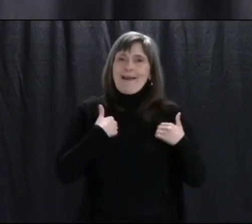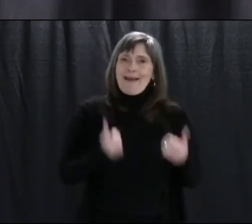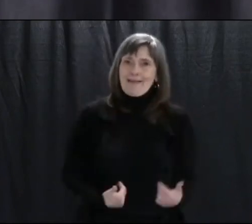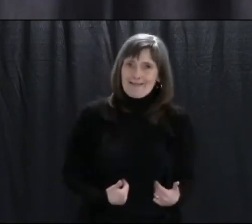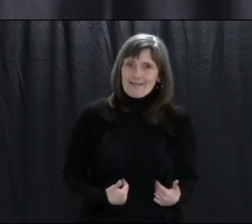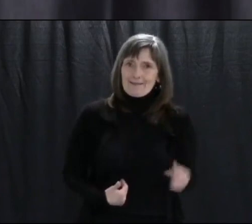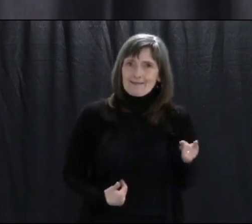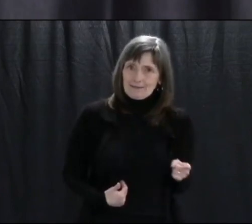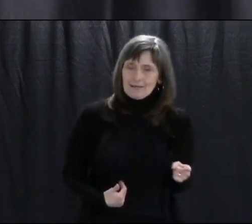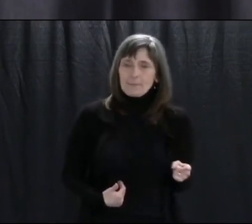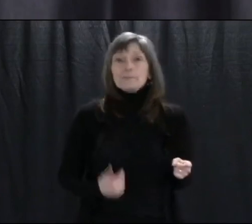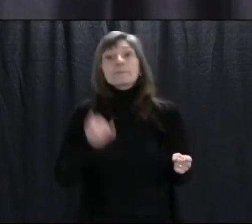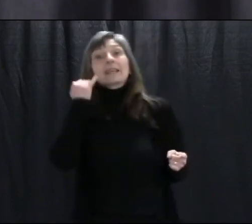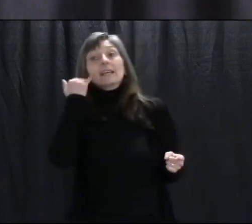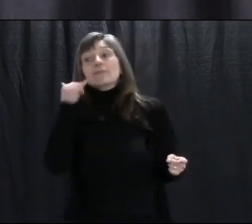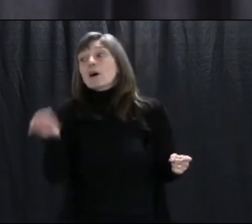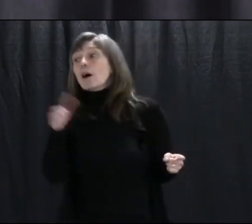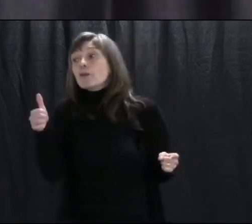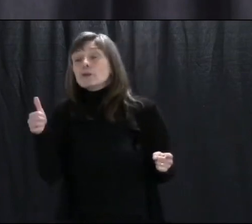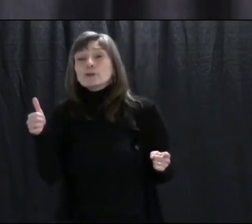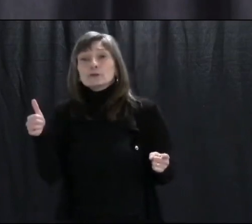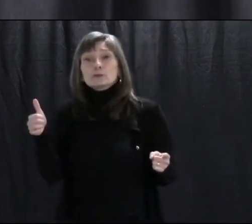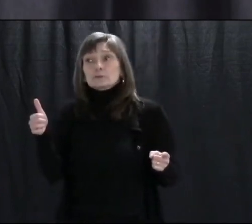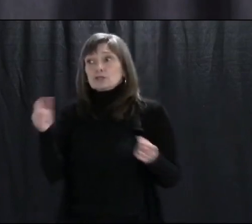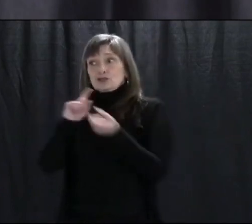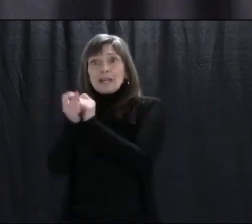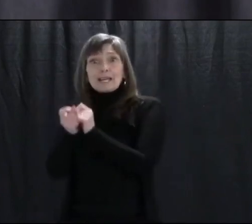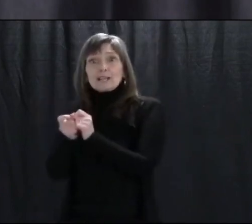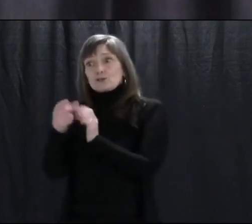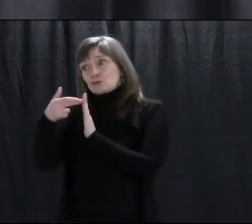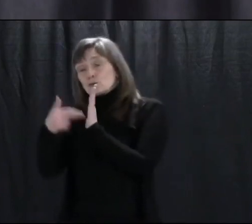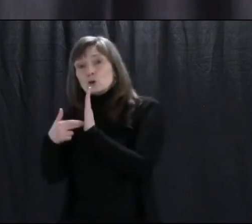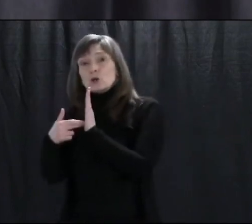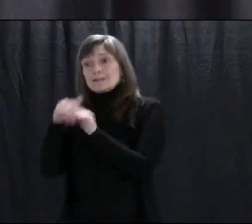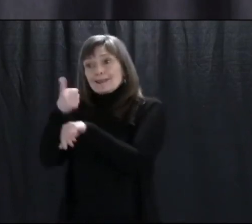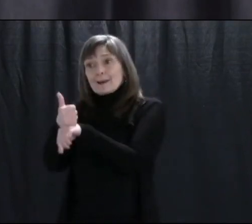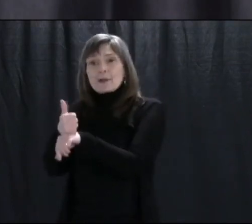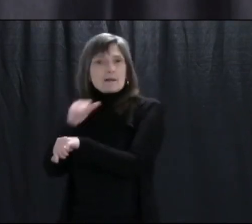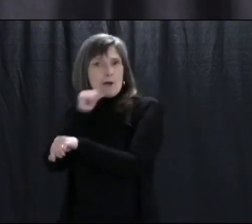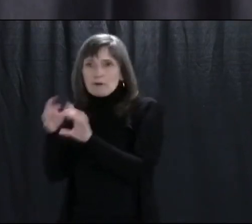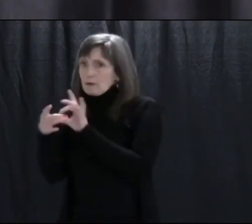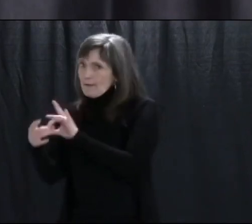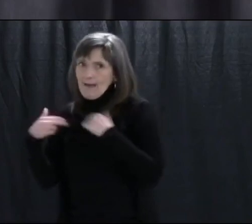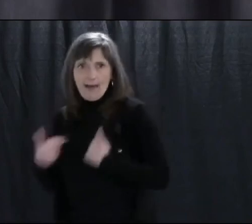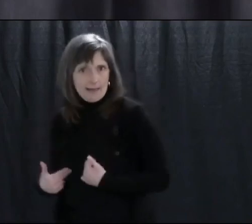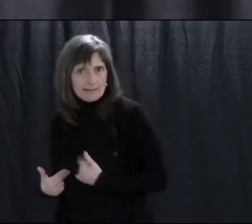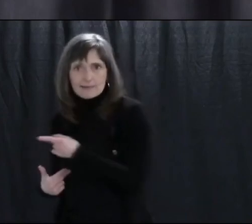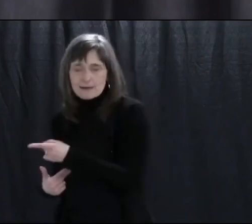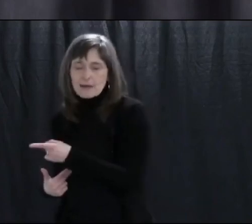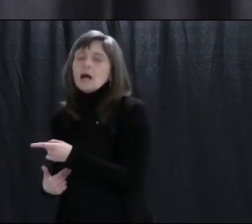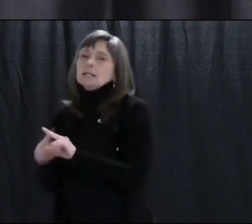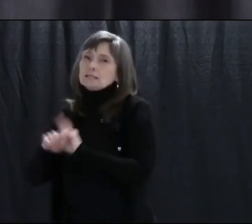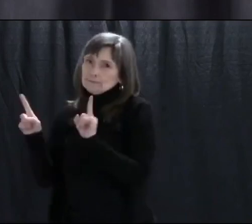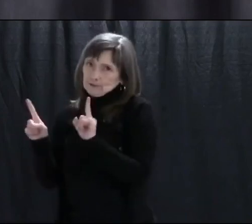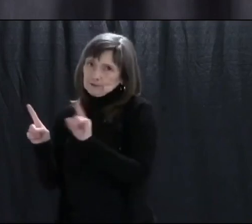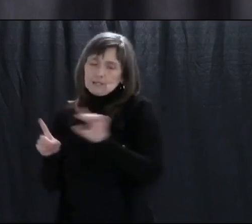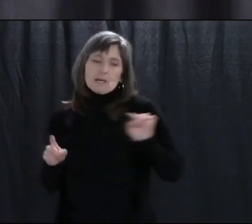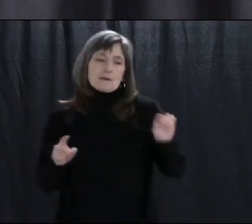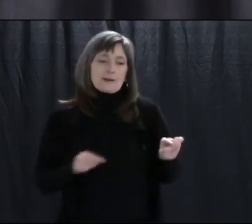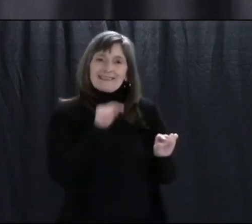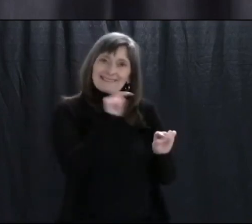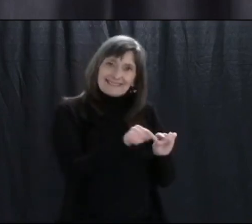not cover, that's when we'll certainly change tack. But we have a state of emergency. We have had since